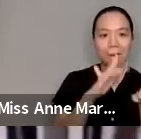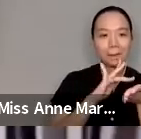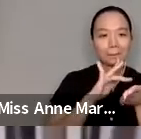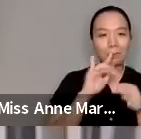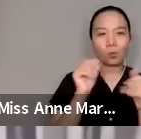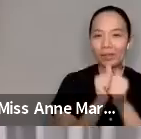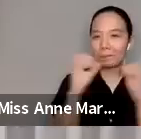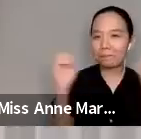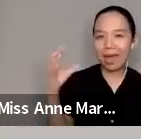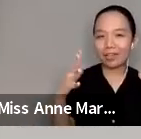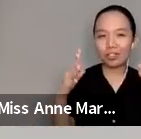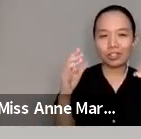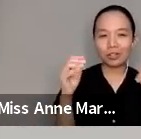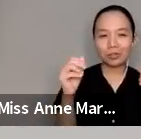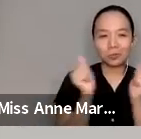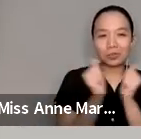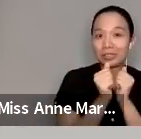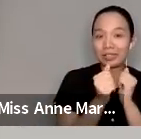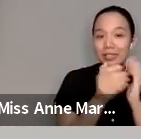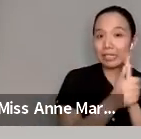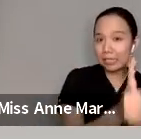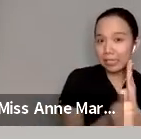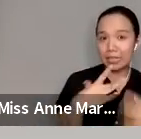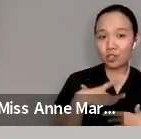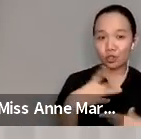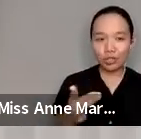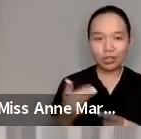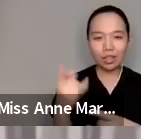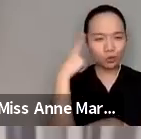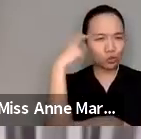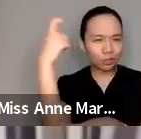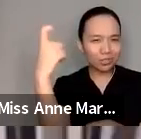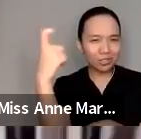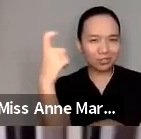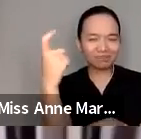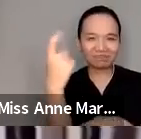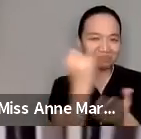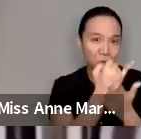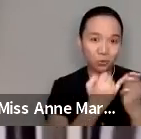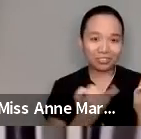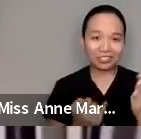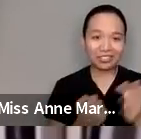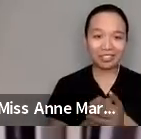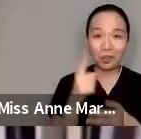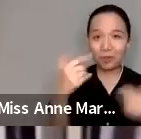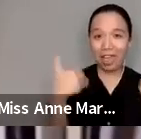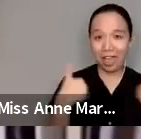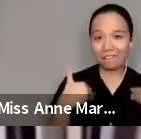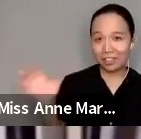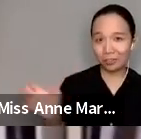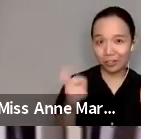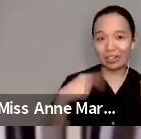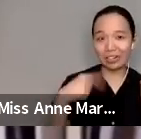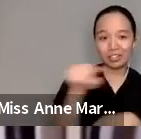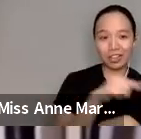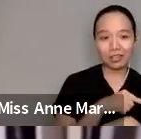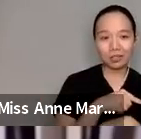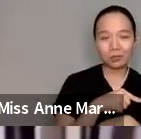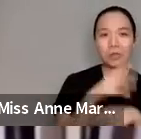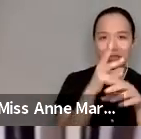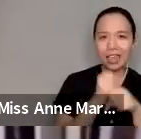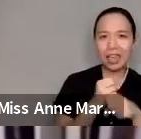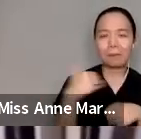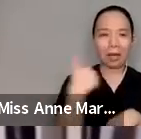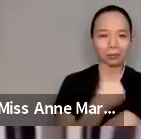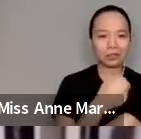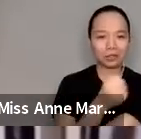magic, whether it be our skills, interests, dreams, or doodles. You have encouraged us to claim our